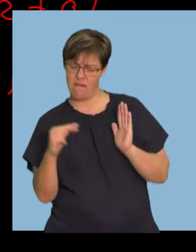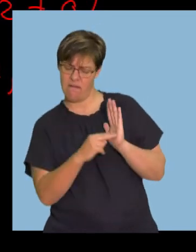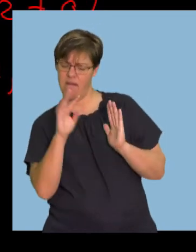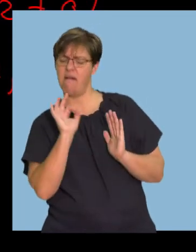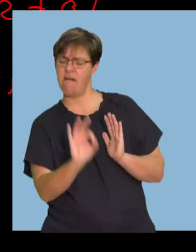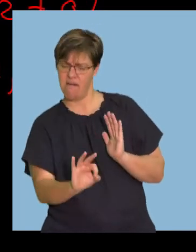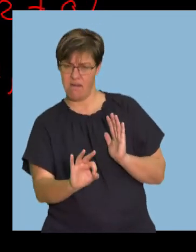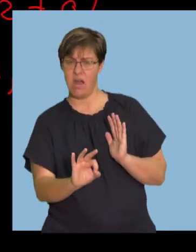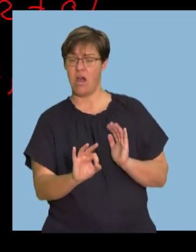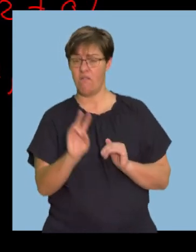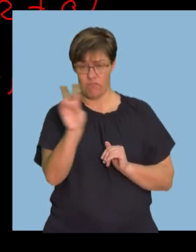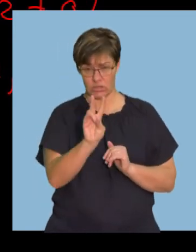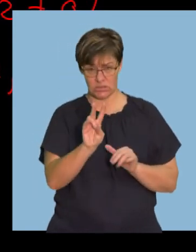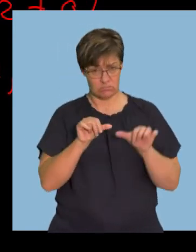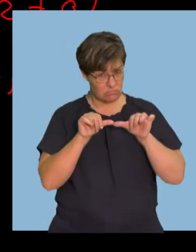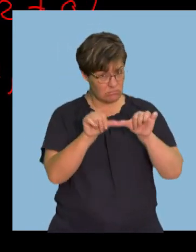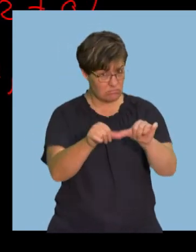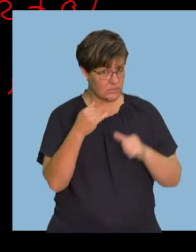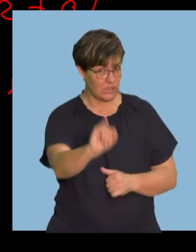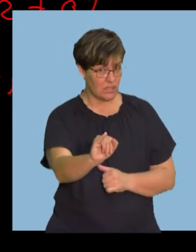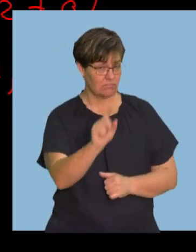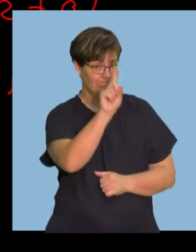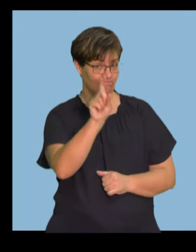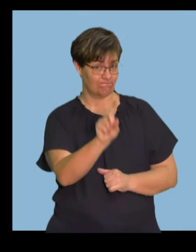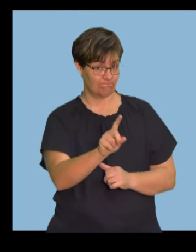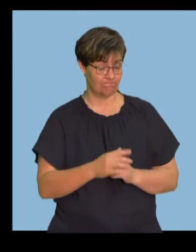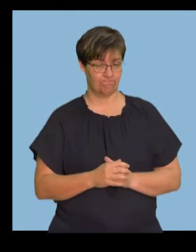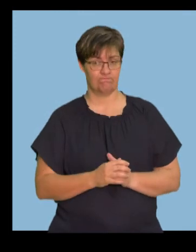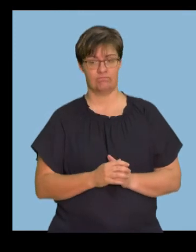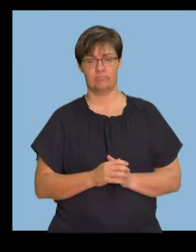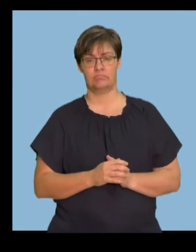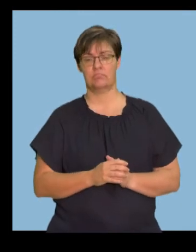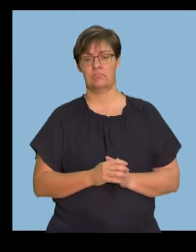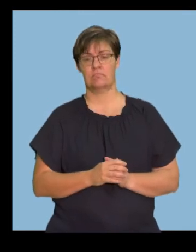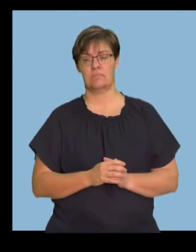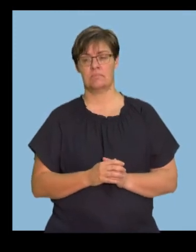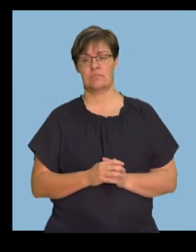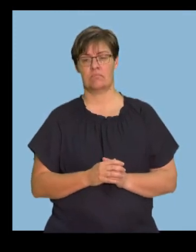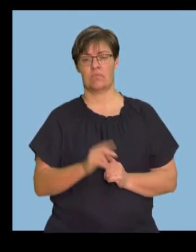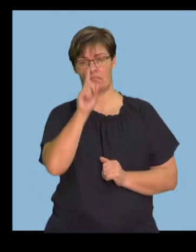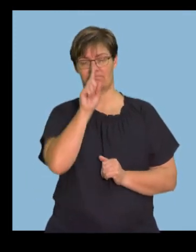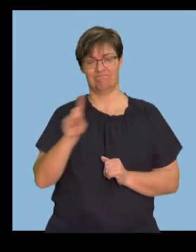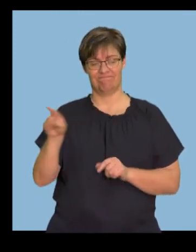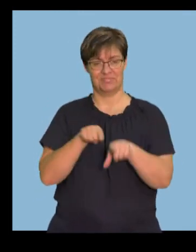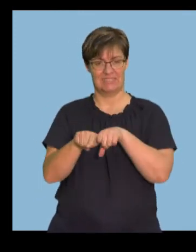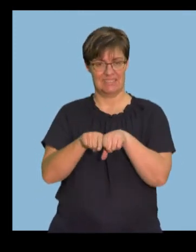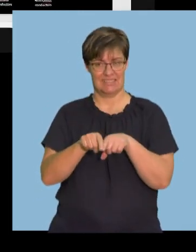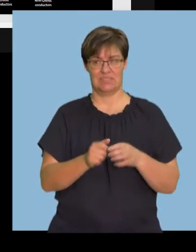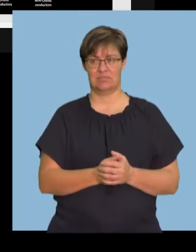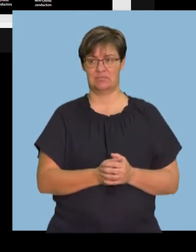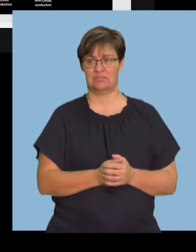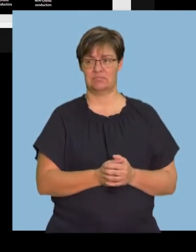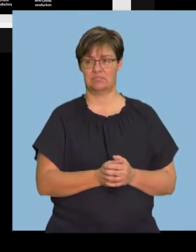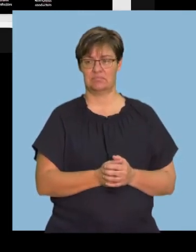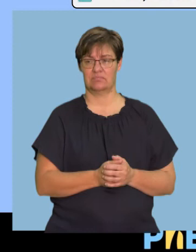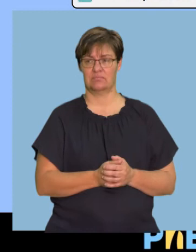indeed voltage remains constant. All right. Okay. Now let's go to our simulation